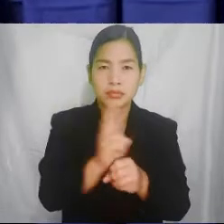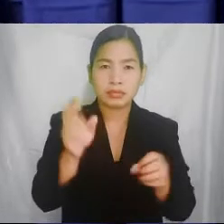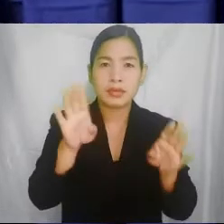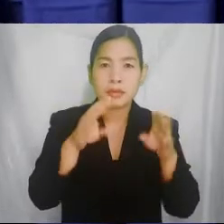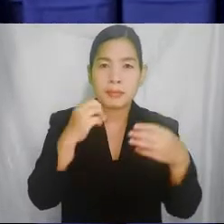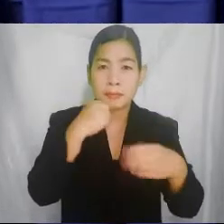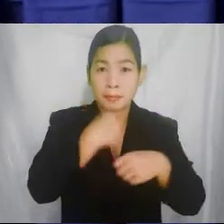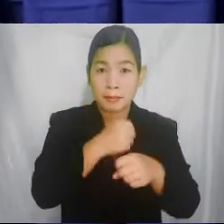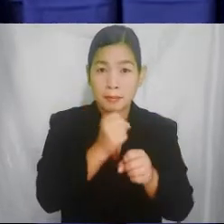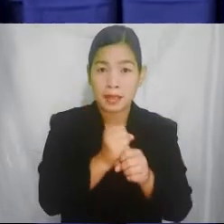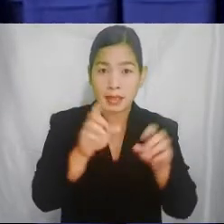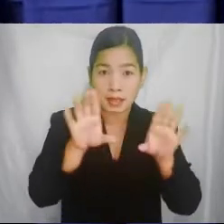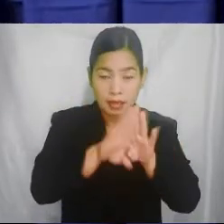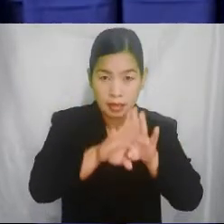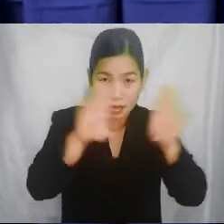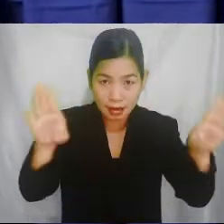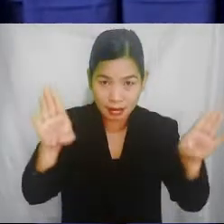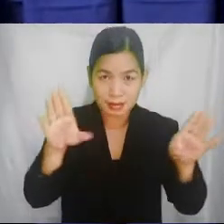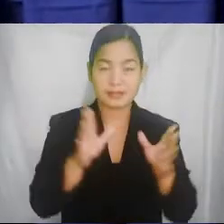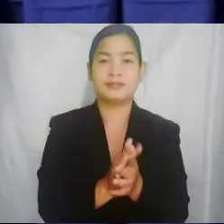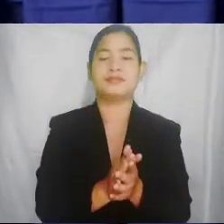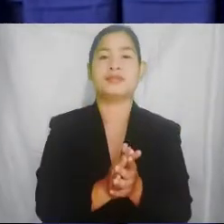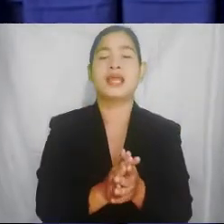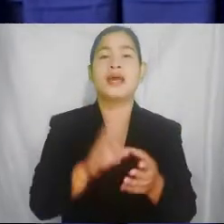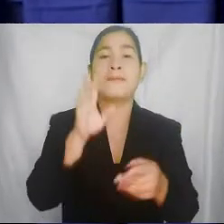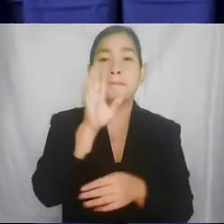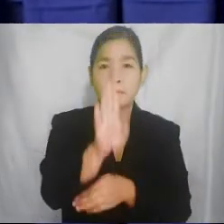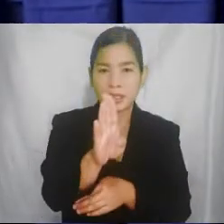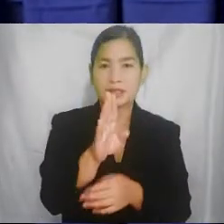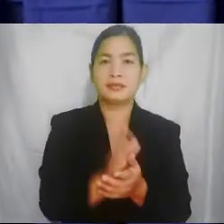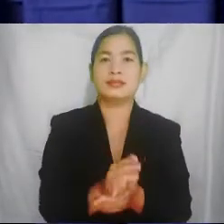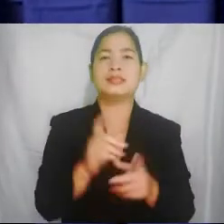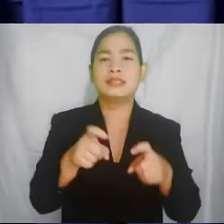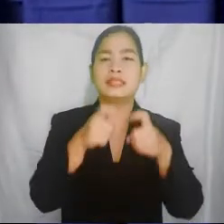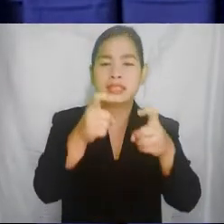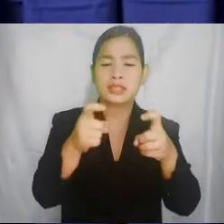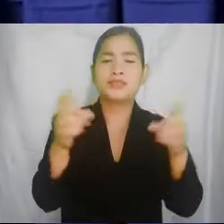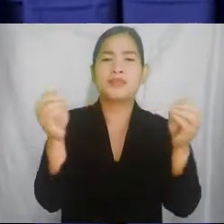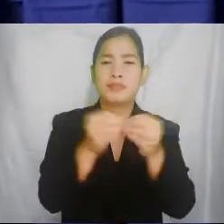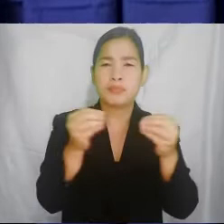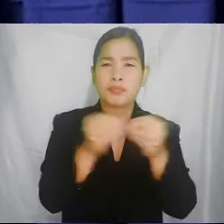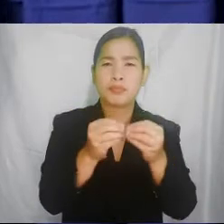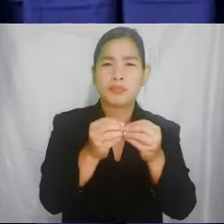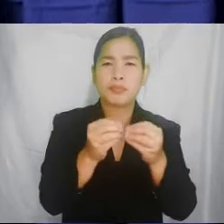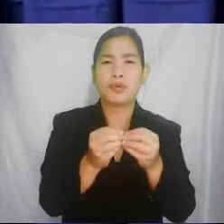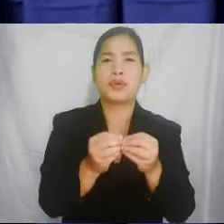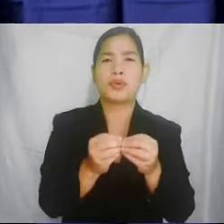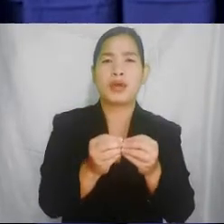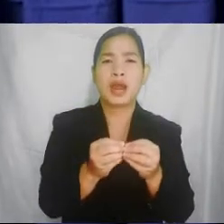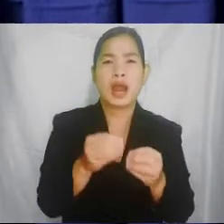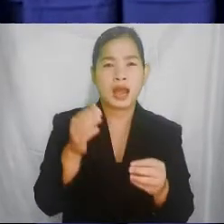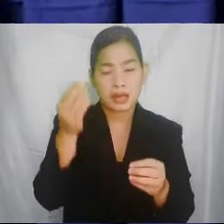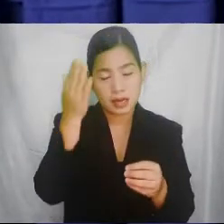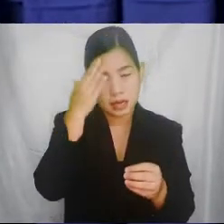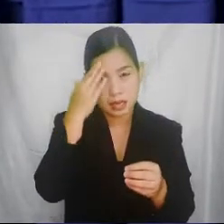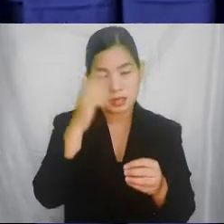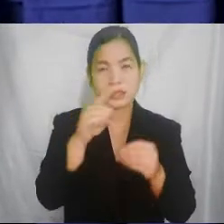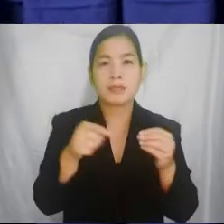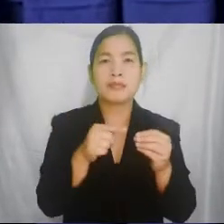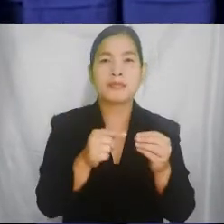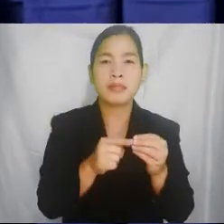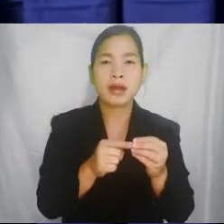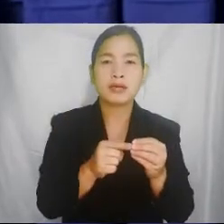specimen. B. It gives us more details about an object being studied.